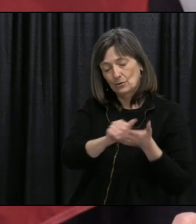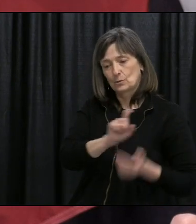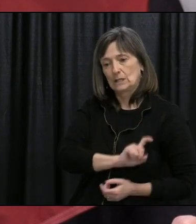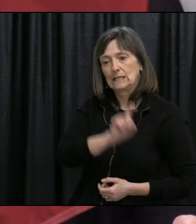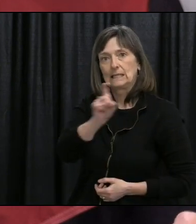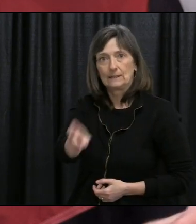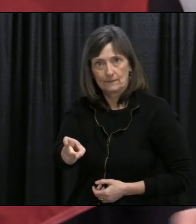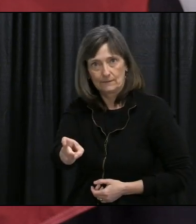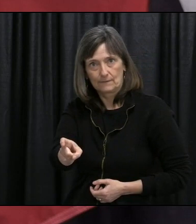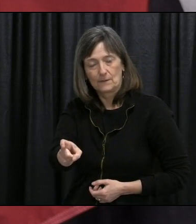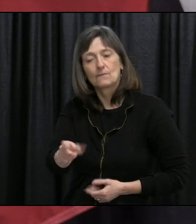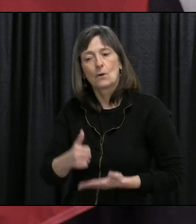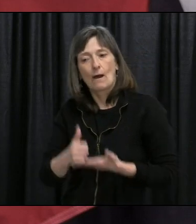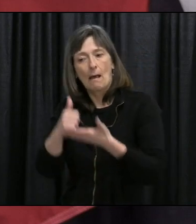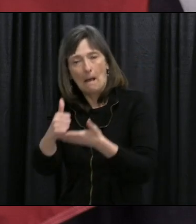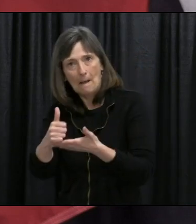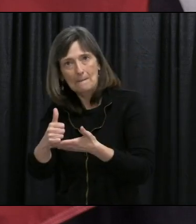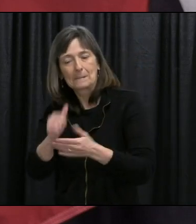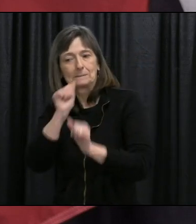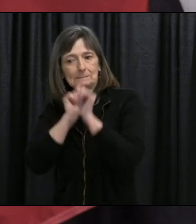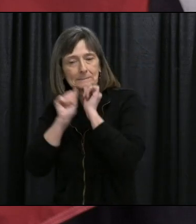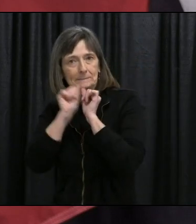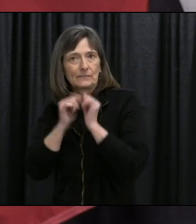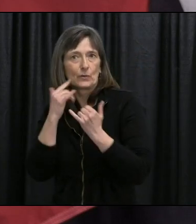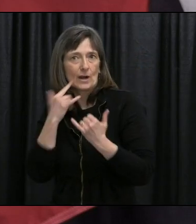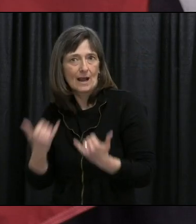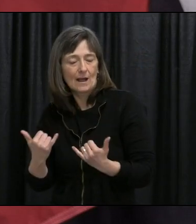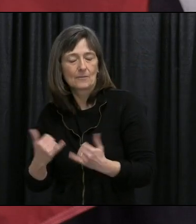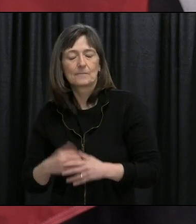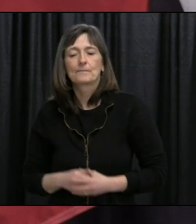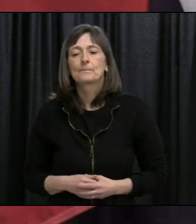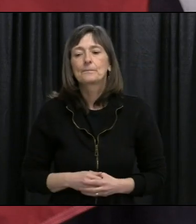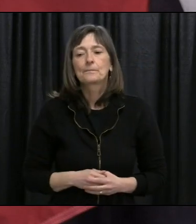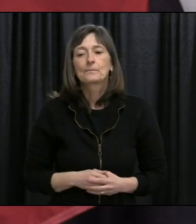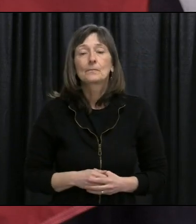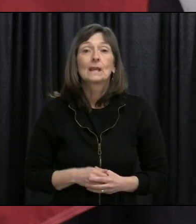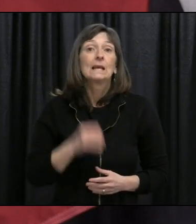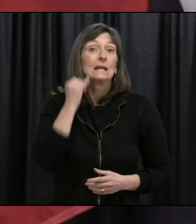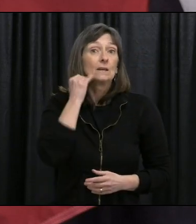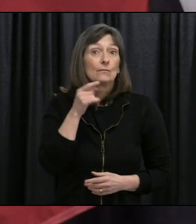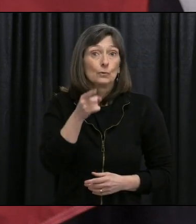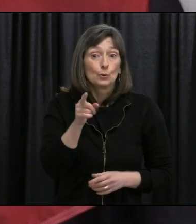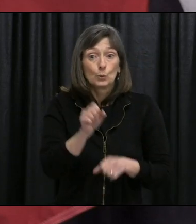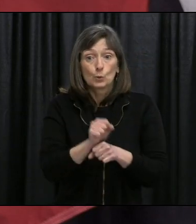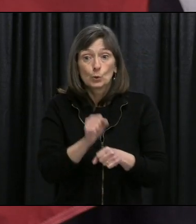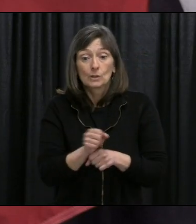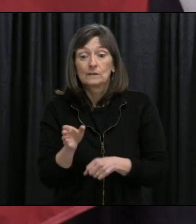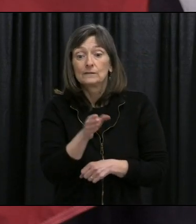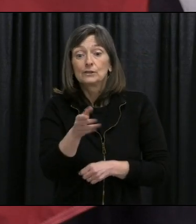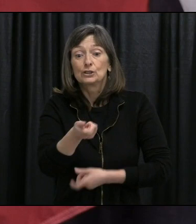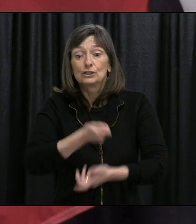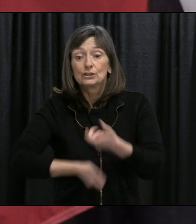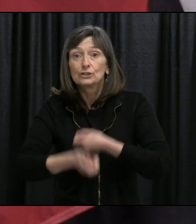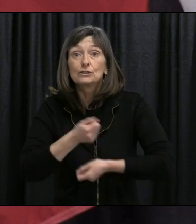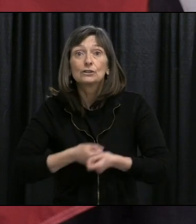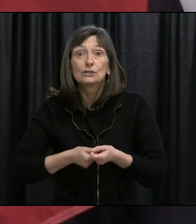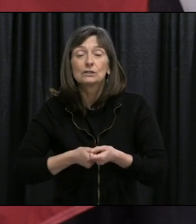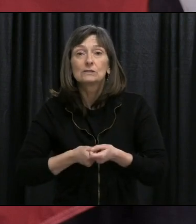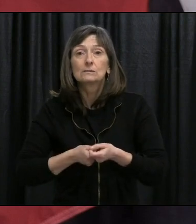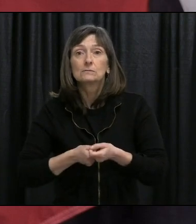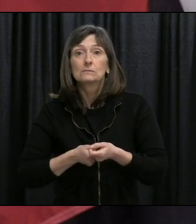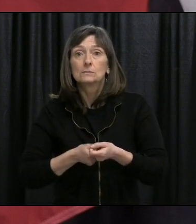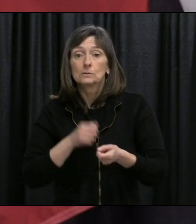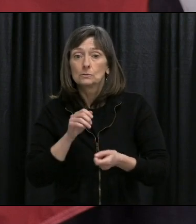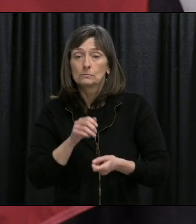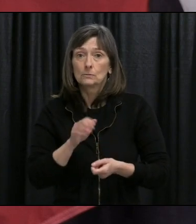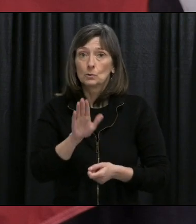better times. Now, I know many of you, as a fish harvester, you've been worried about, what will happen next year. And the federal government has heard